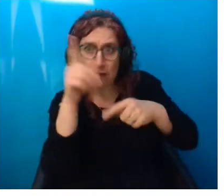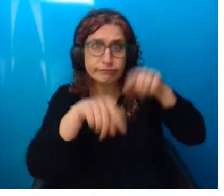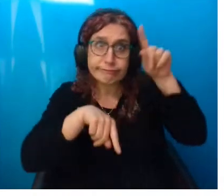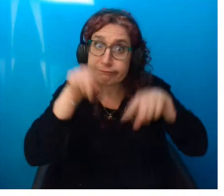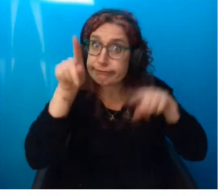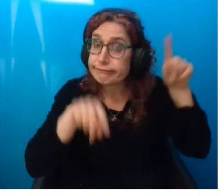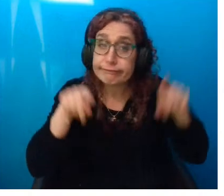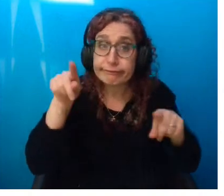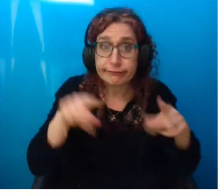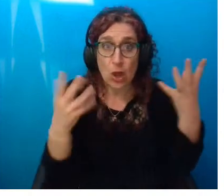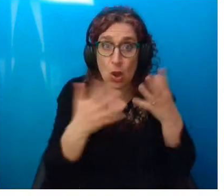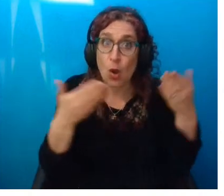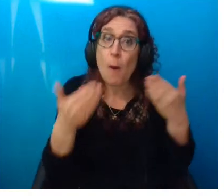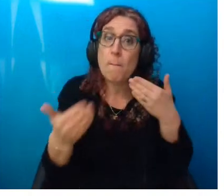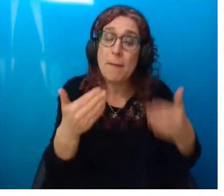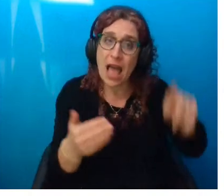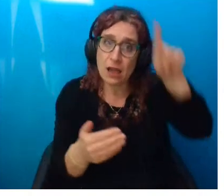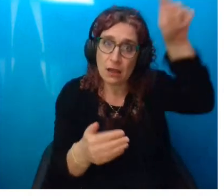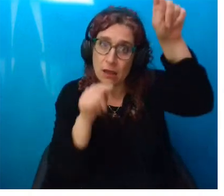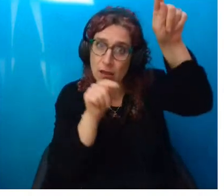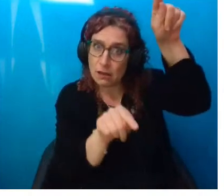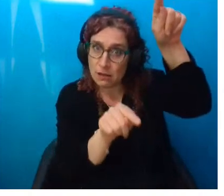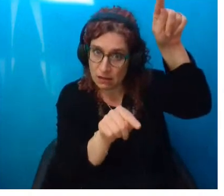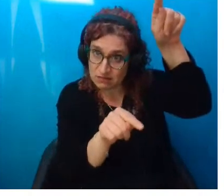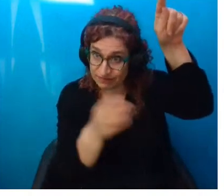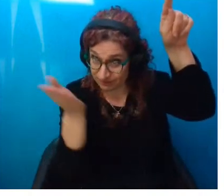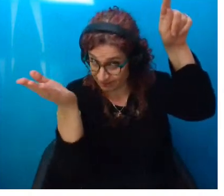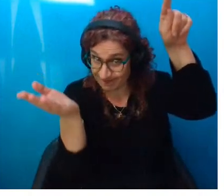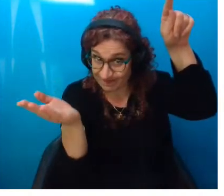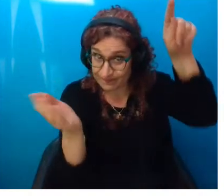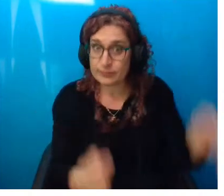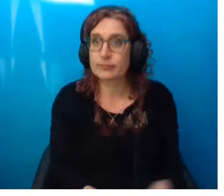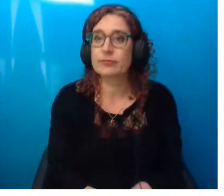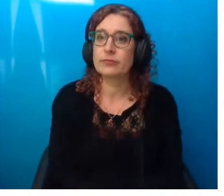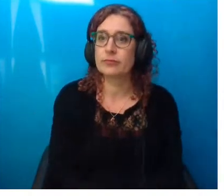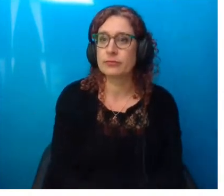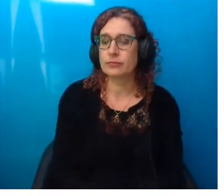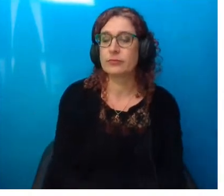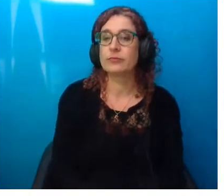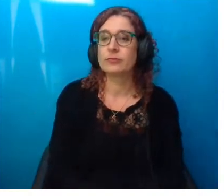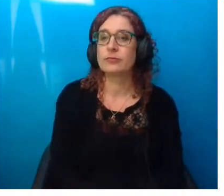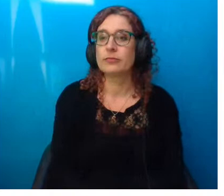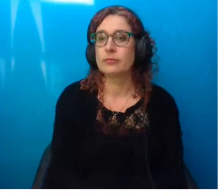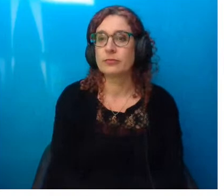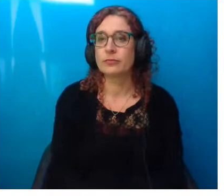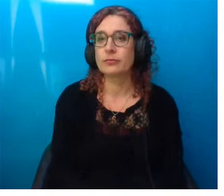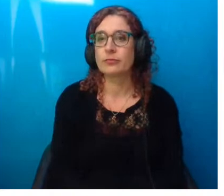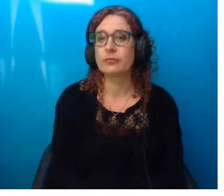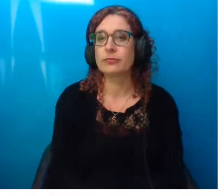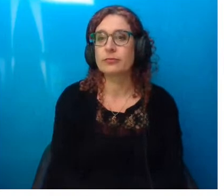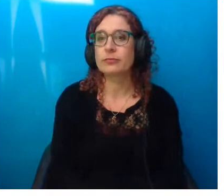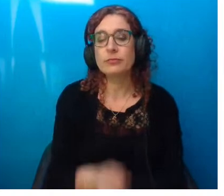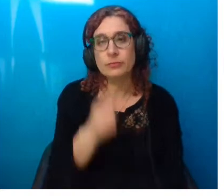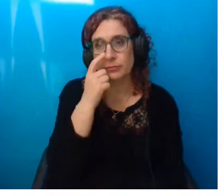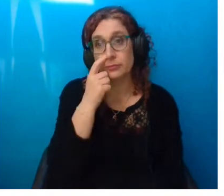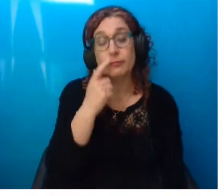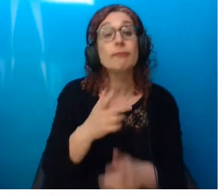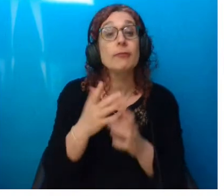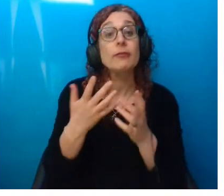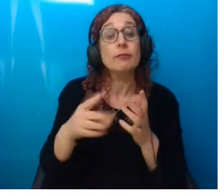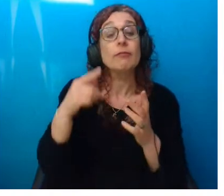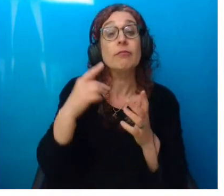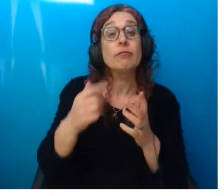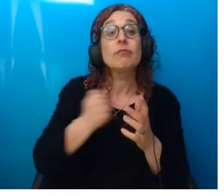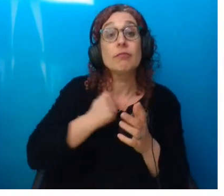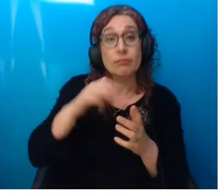from Scotland to the East Midlands, the area in which I live. So in particular, we get high nettle counts and grass